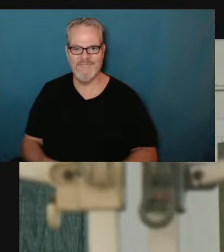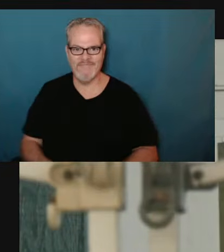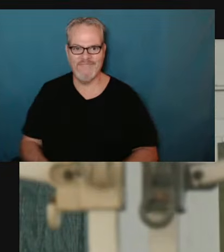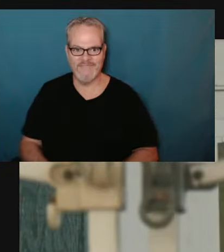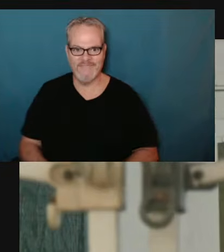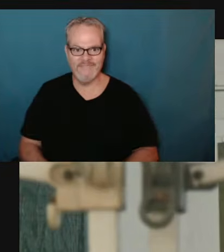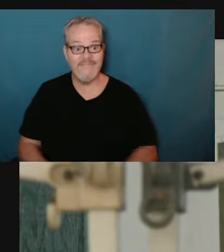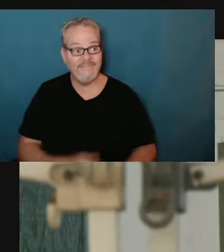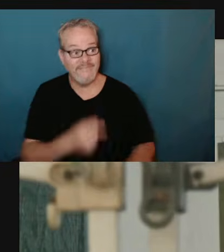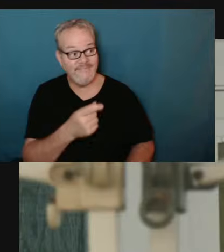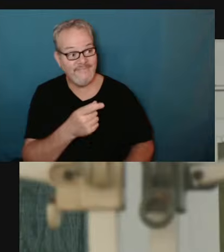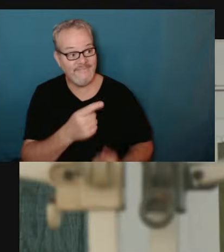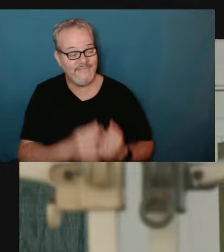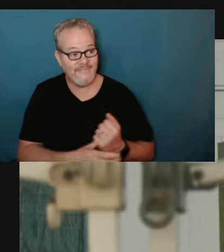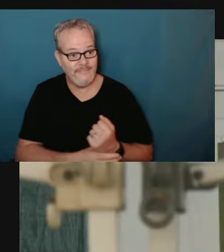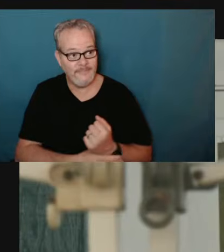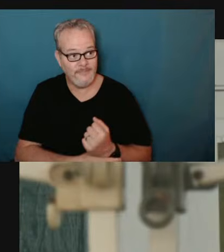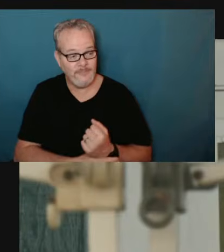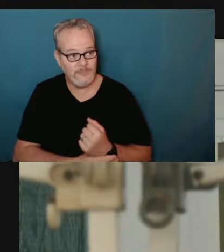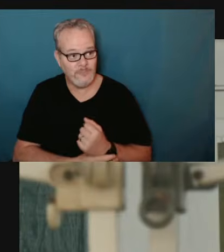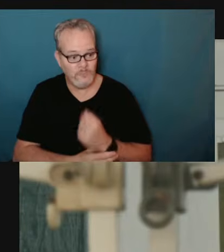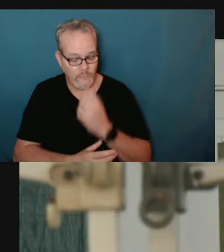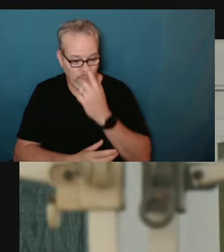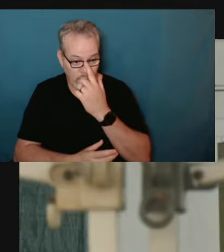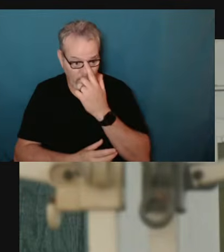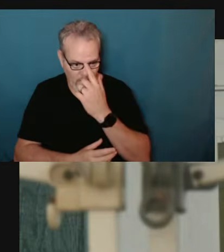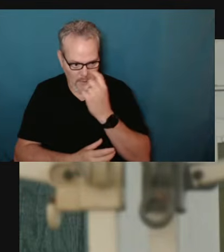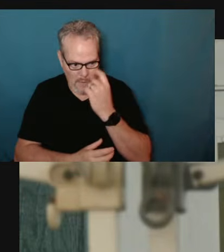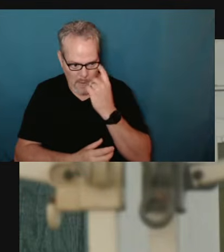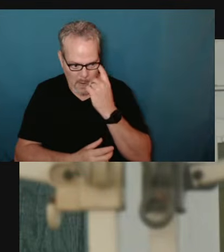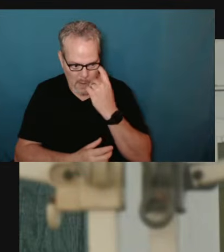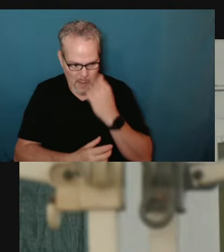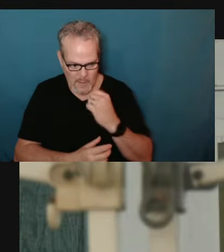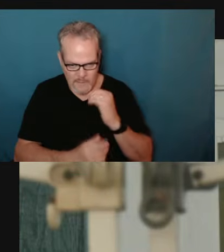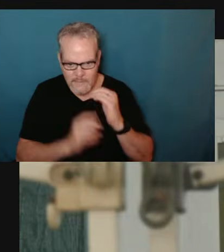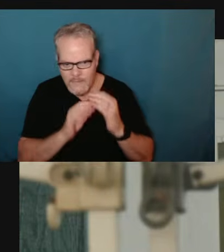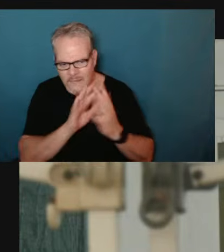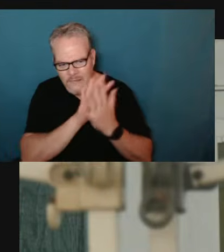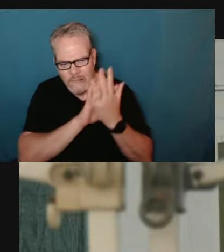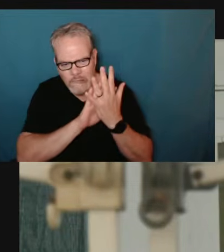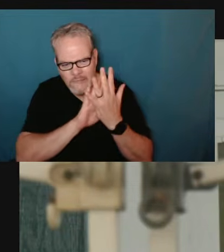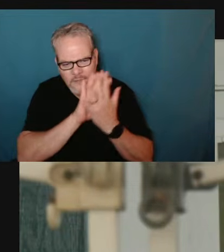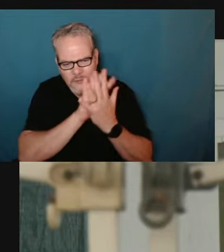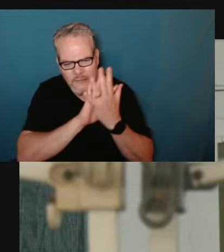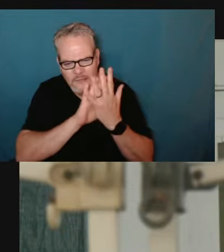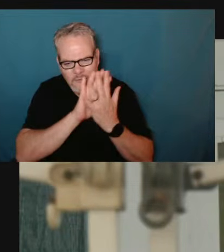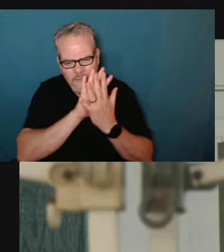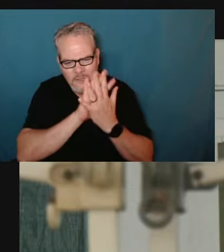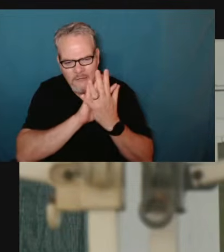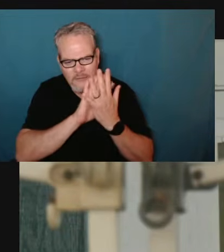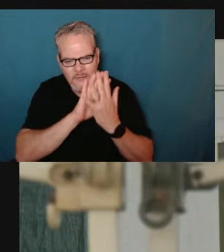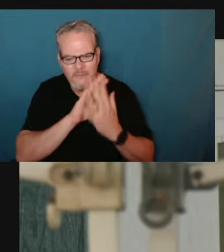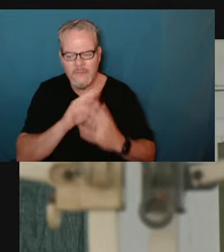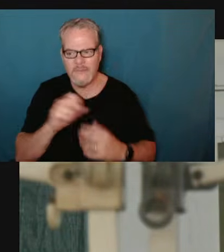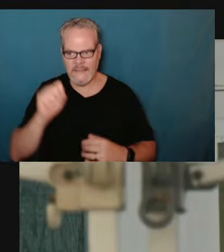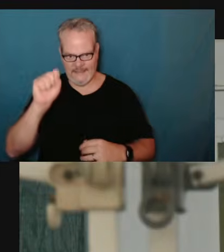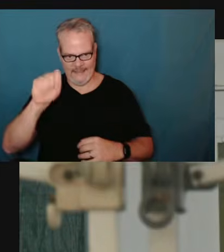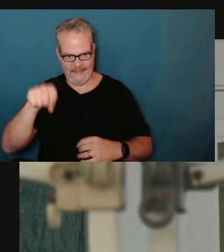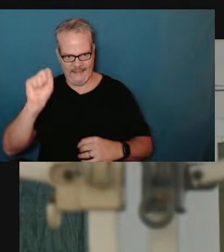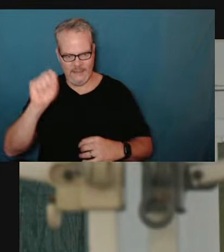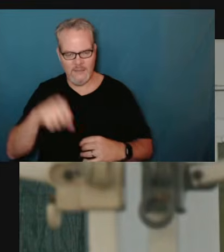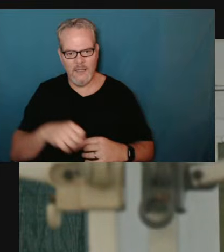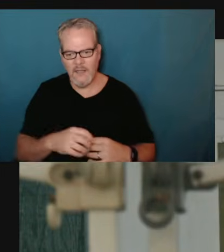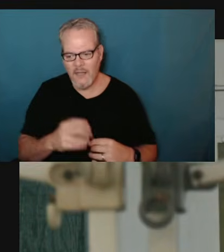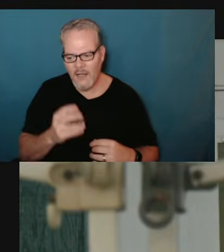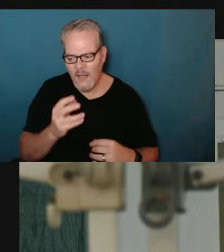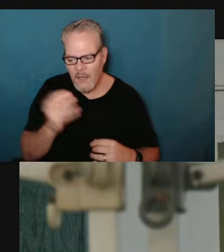yes, sir. So this is basically describing the Helena slump? Yes. Okay. And